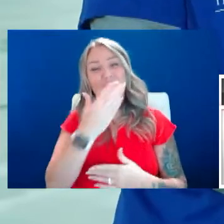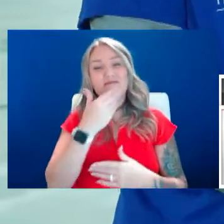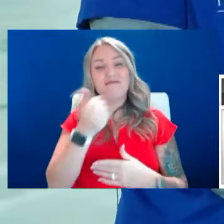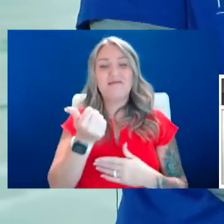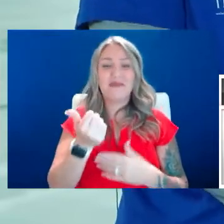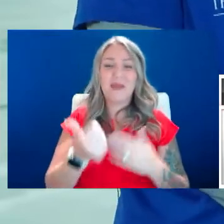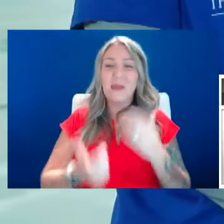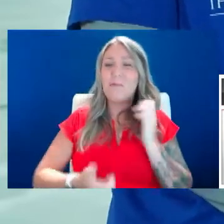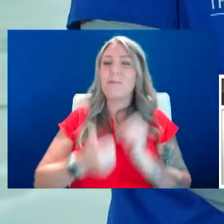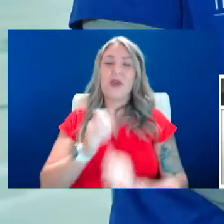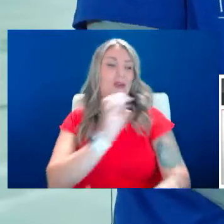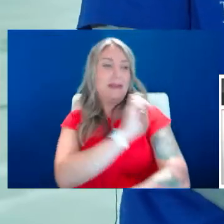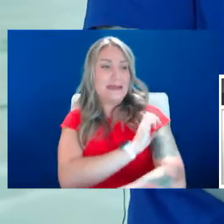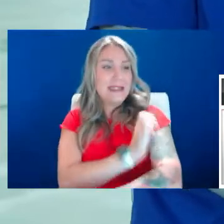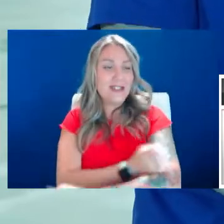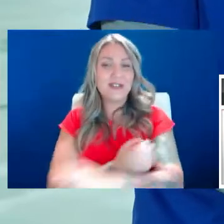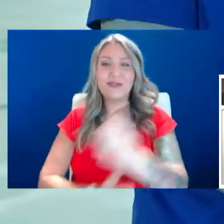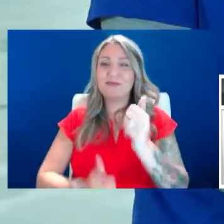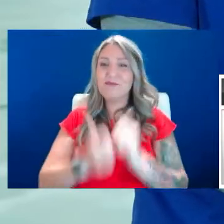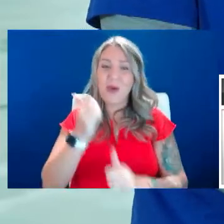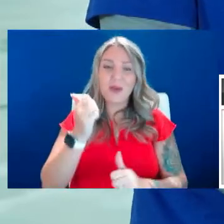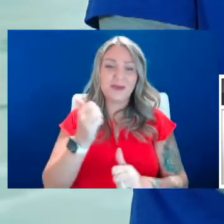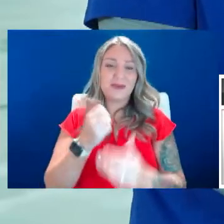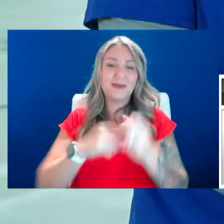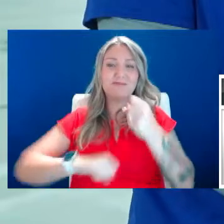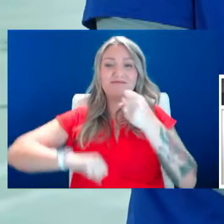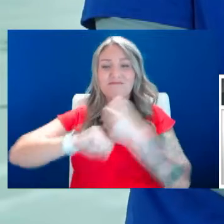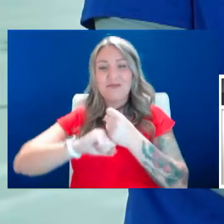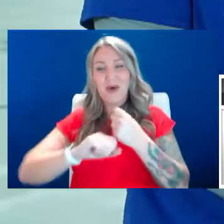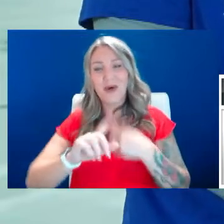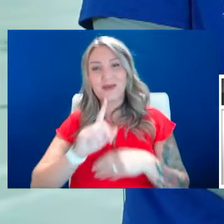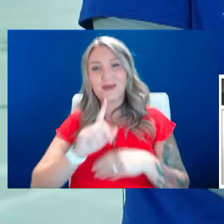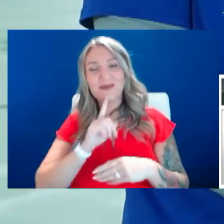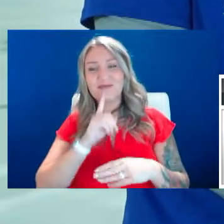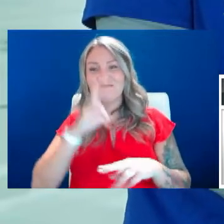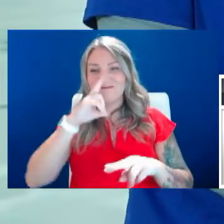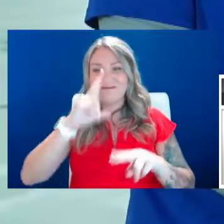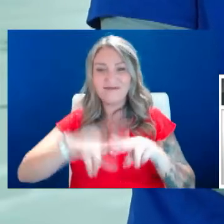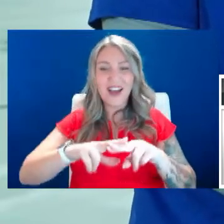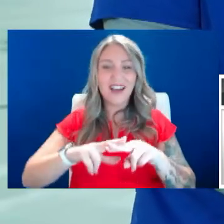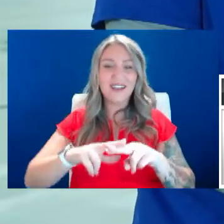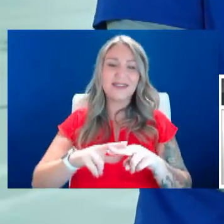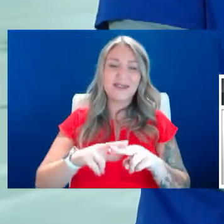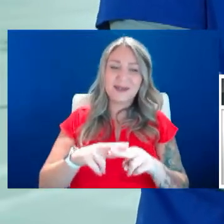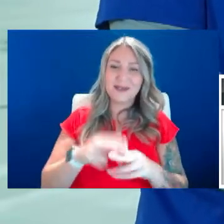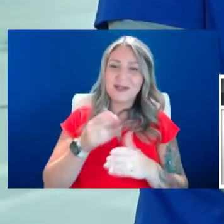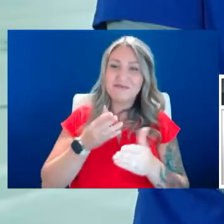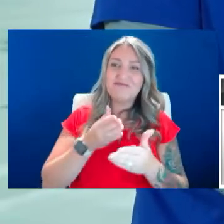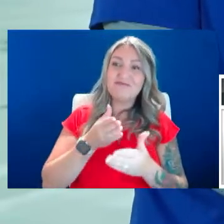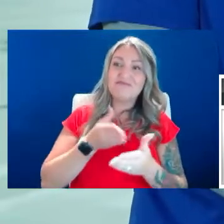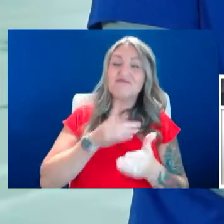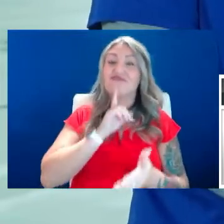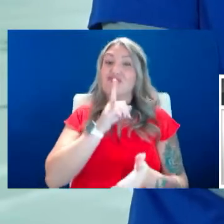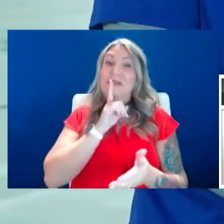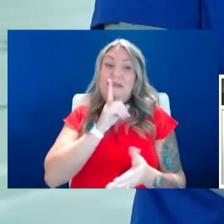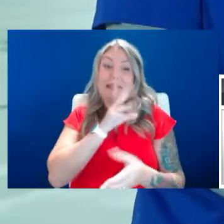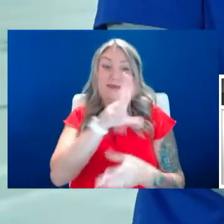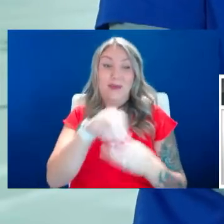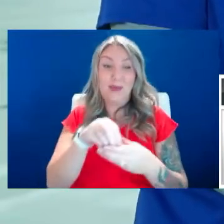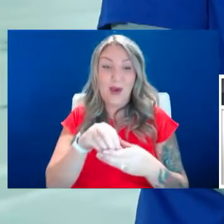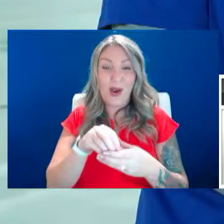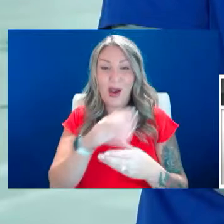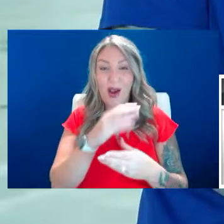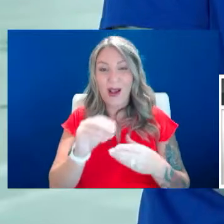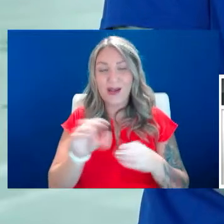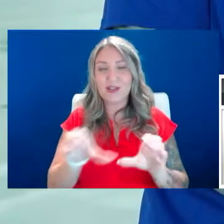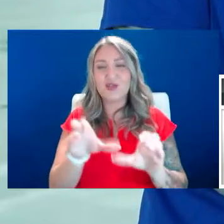energy, the most support, and it's so much fun to be a part of it and to know that it does something so